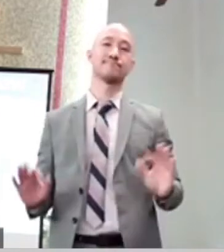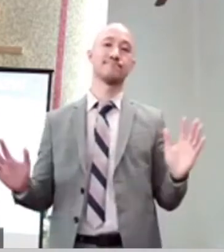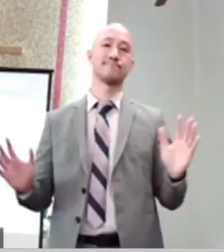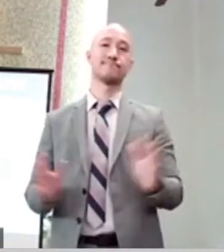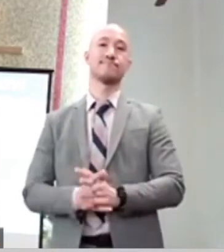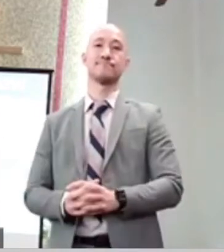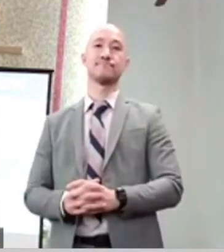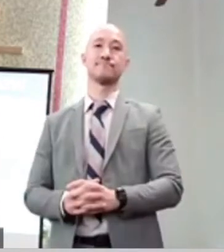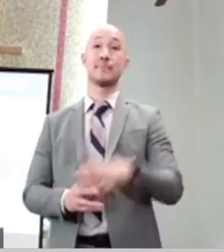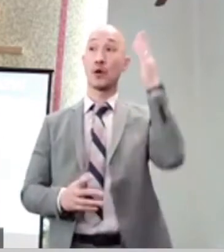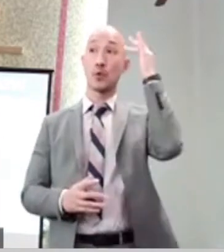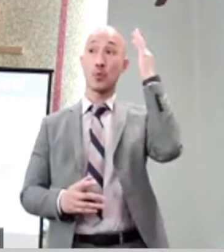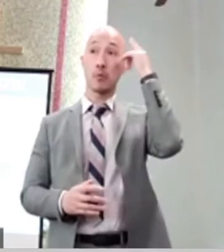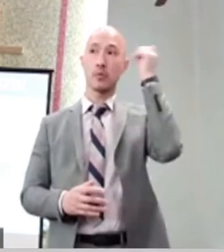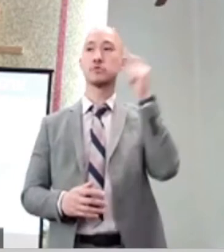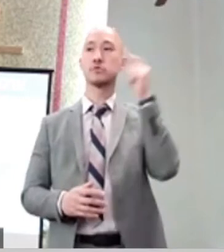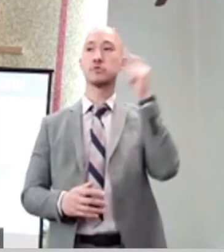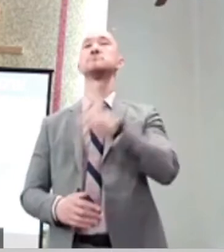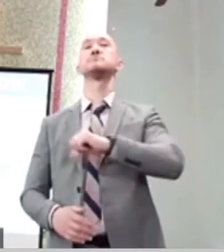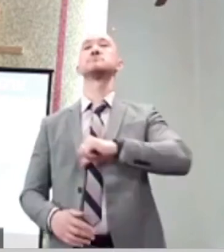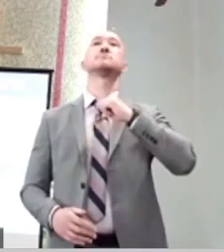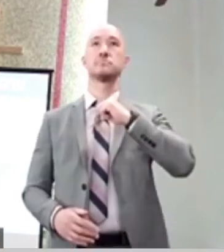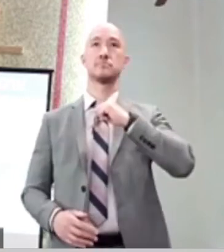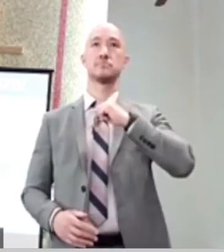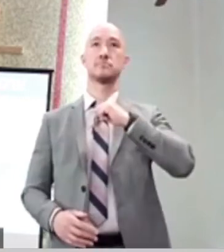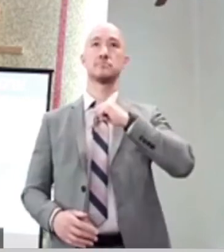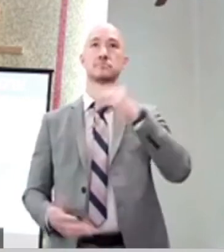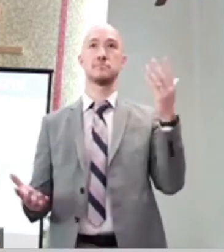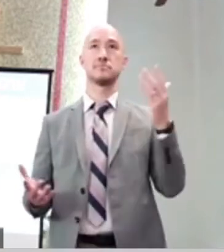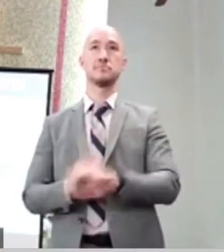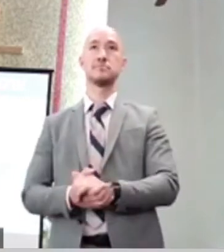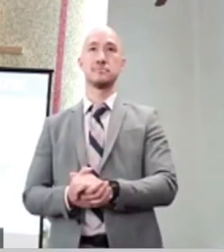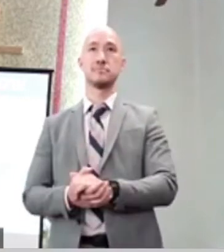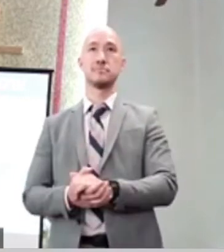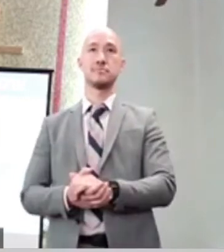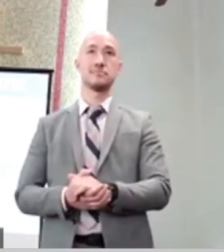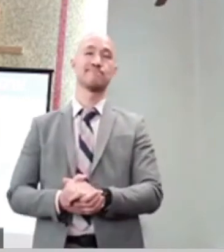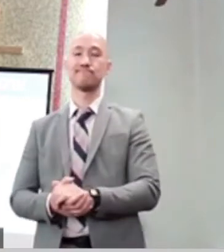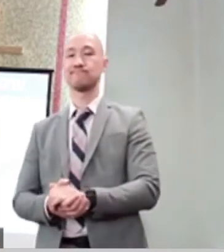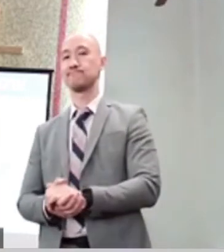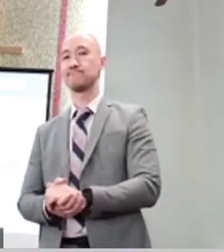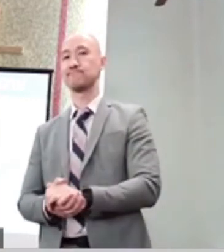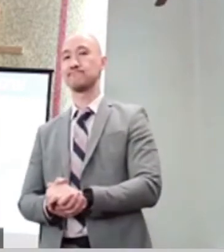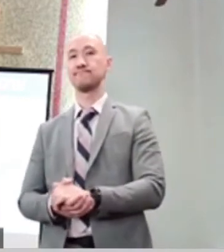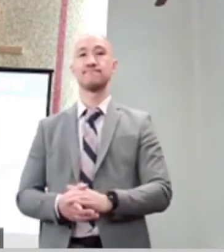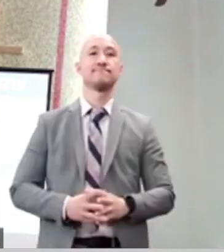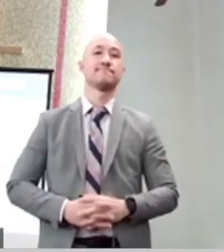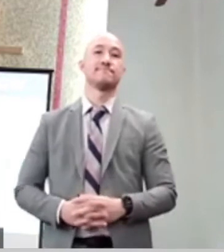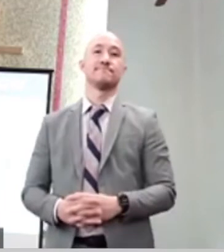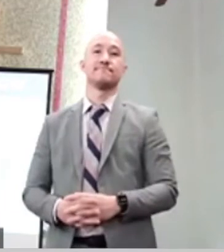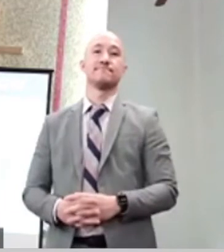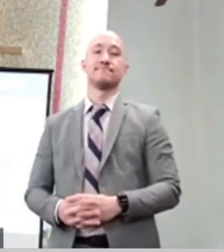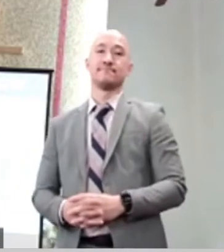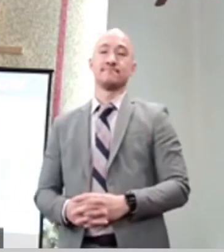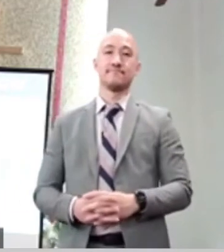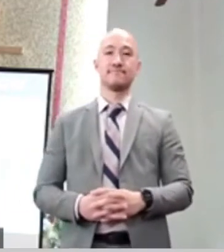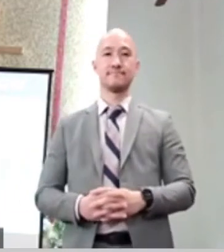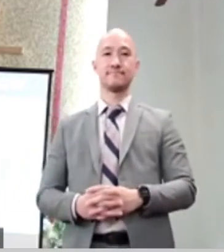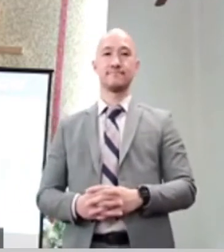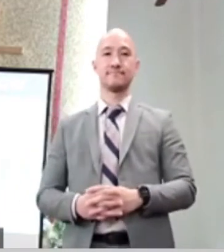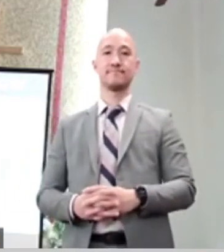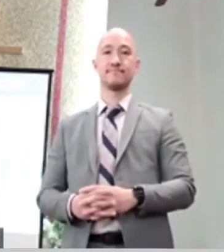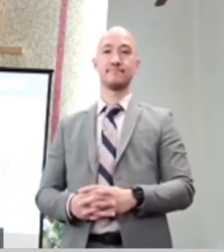you are so much better. And that's not religion at all. That's man-made religion. But that is not the kind of religion